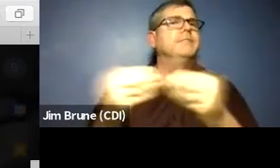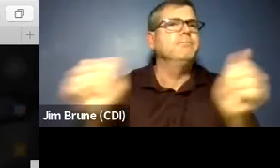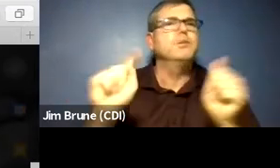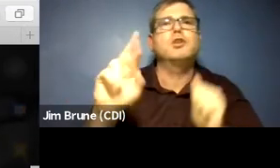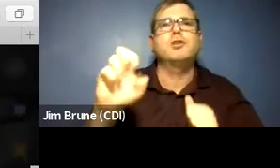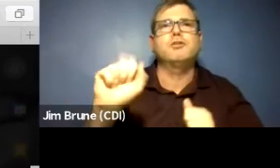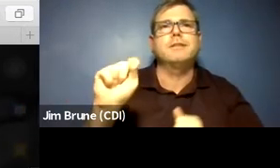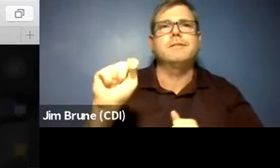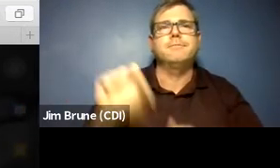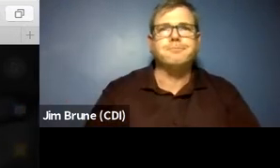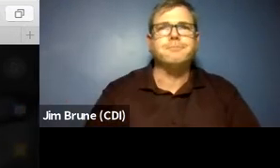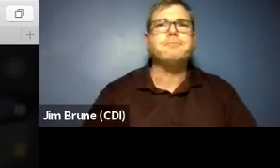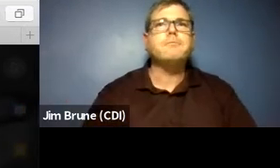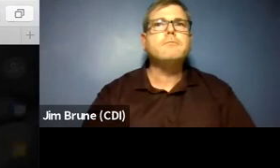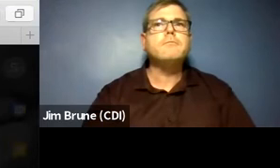vaccine or an injectable.